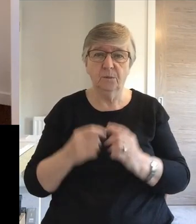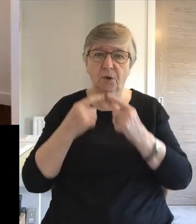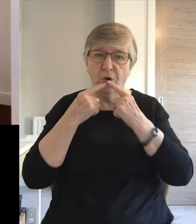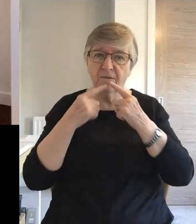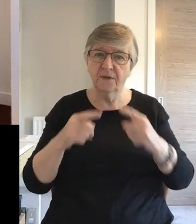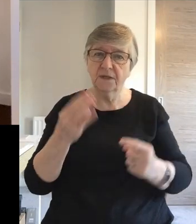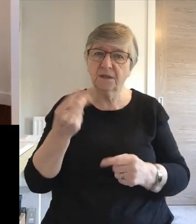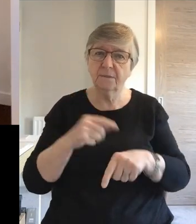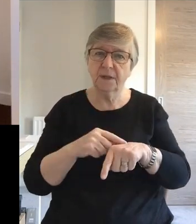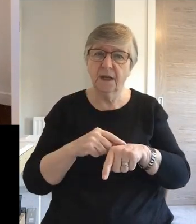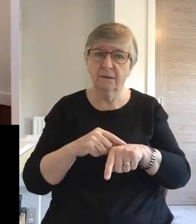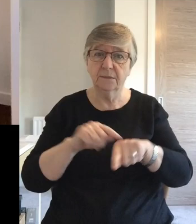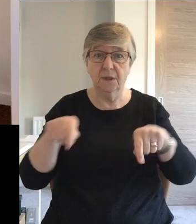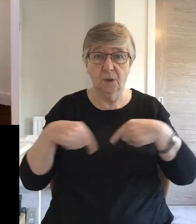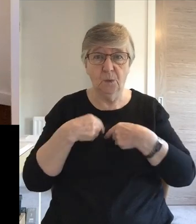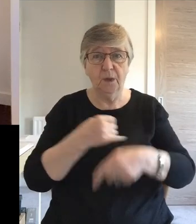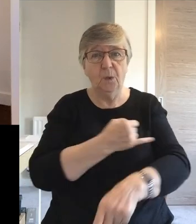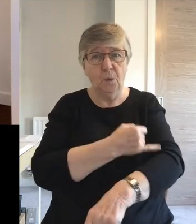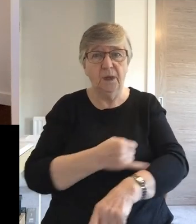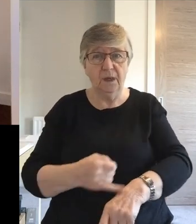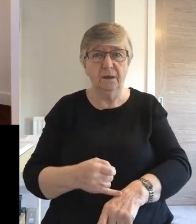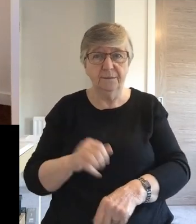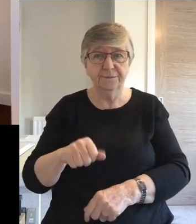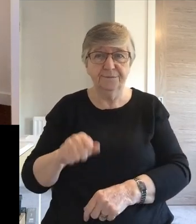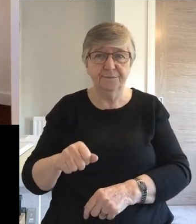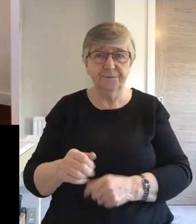We confess that sometimes we're really weak, God.